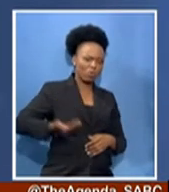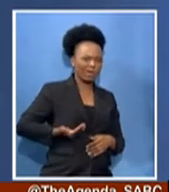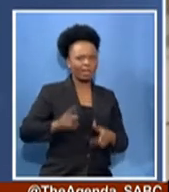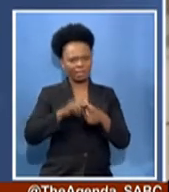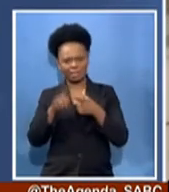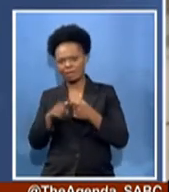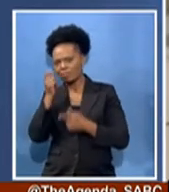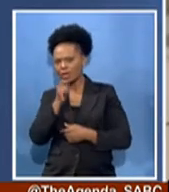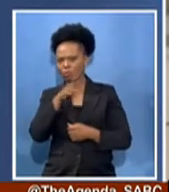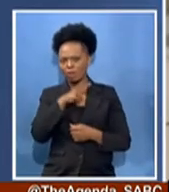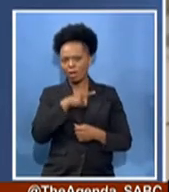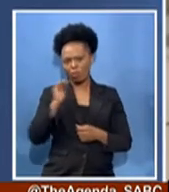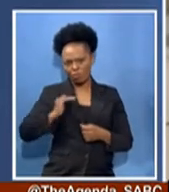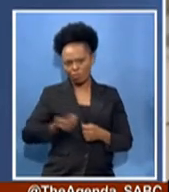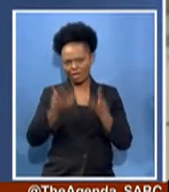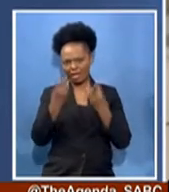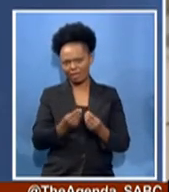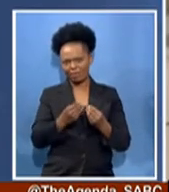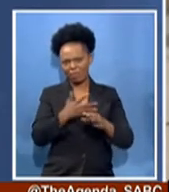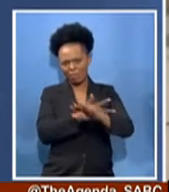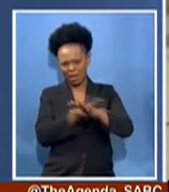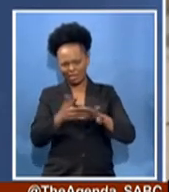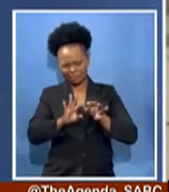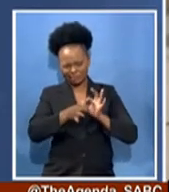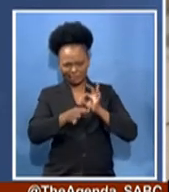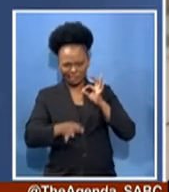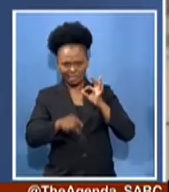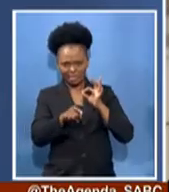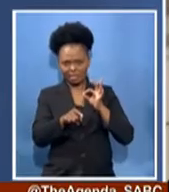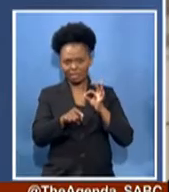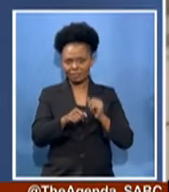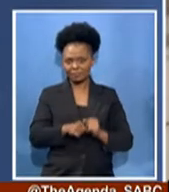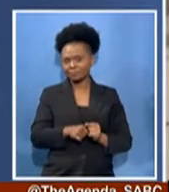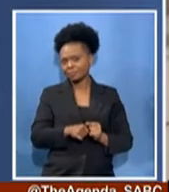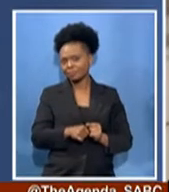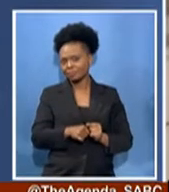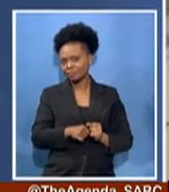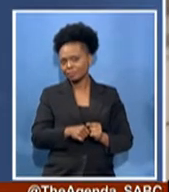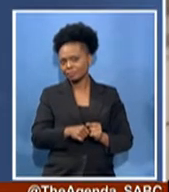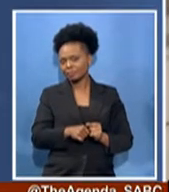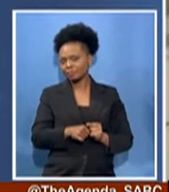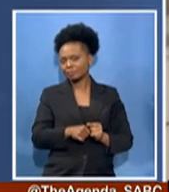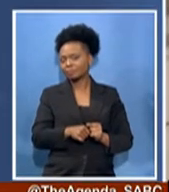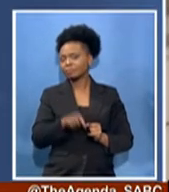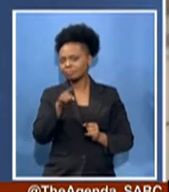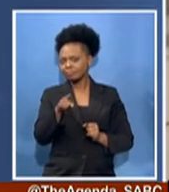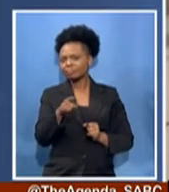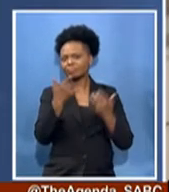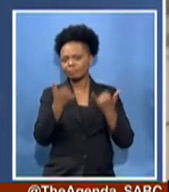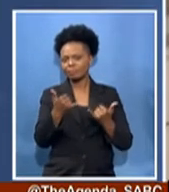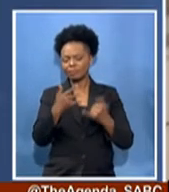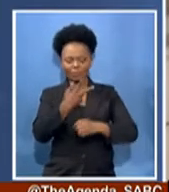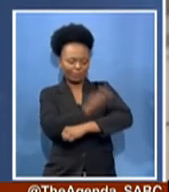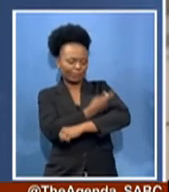Well, I think there's two things. One is in the United States, and with the AstraZeneca vaccine, they have seen a predominance of